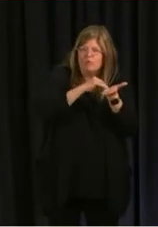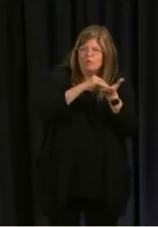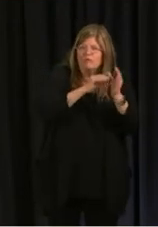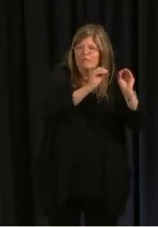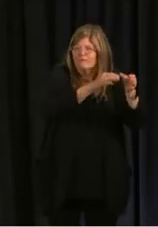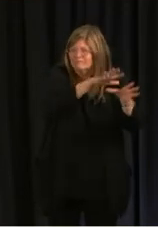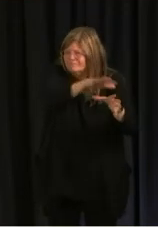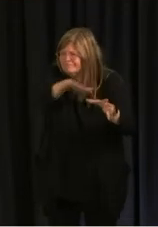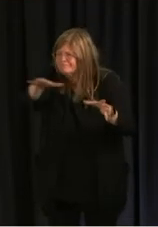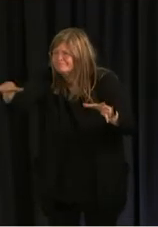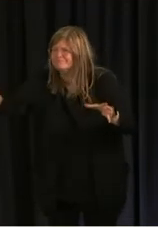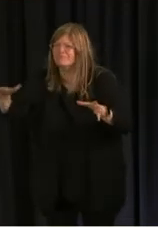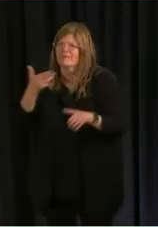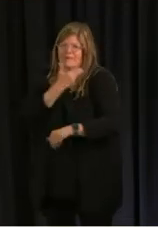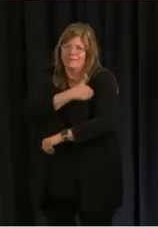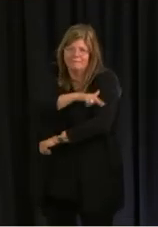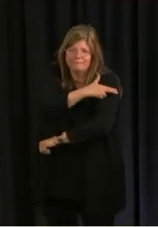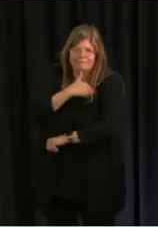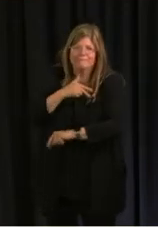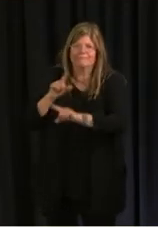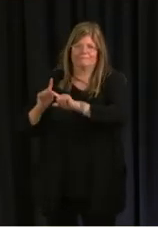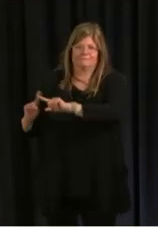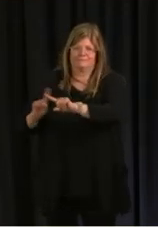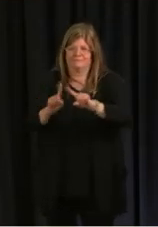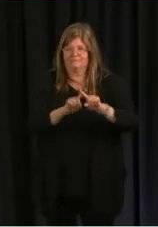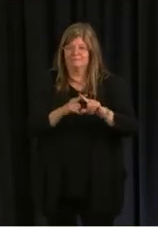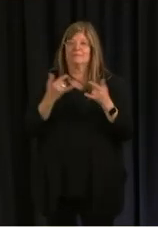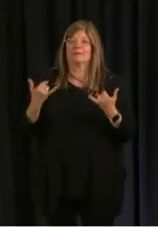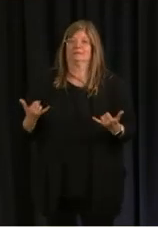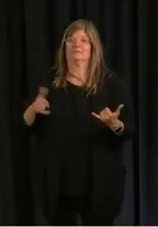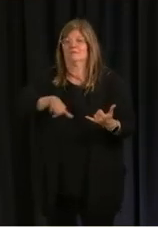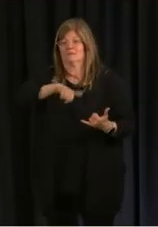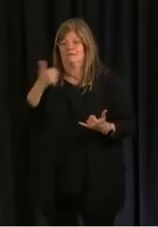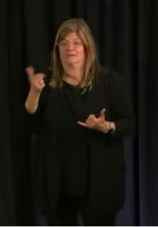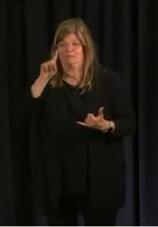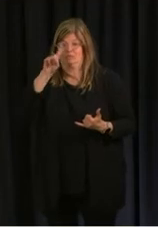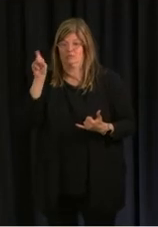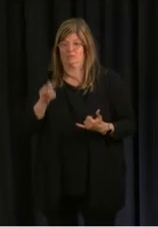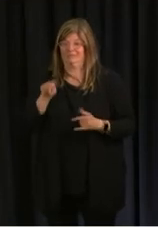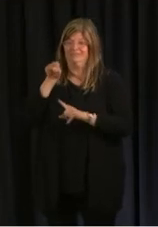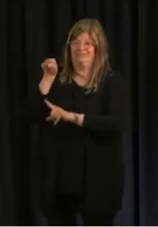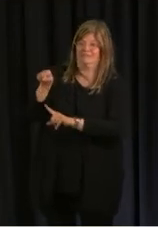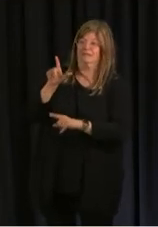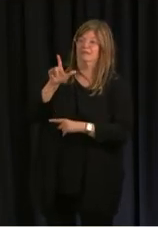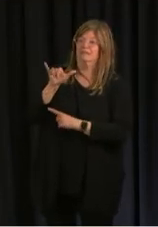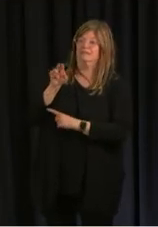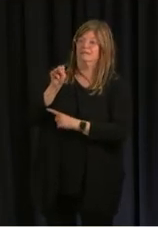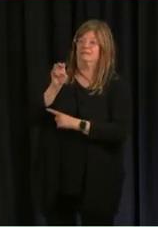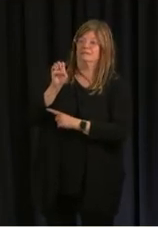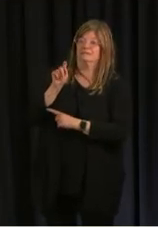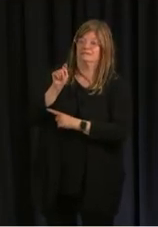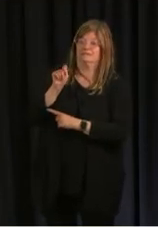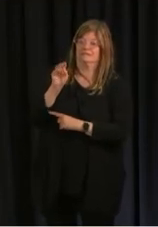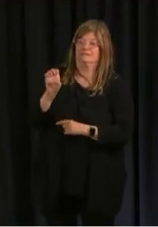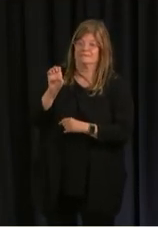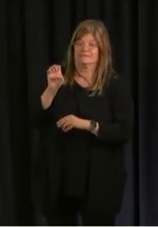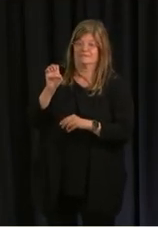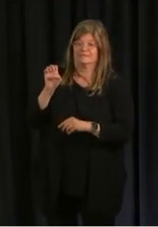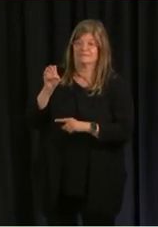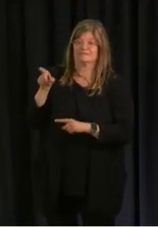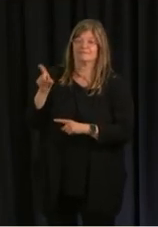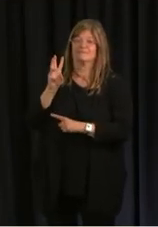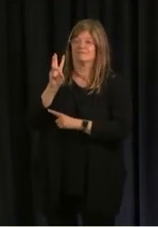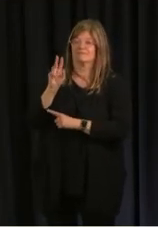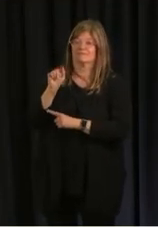Thank you, Dr. Shaw. We're going to go to our next question from Minette Blandon in Ward 5. Your line is unmuted.